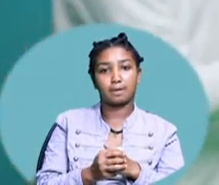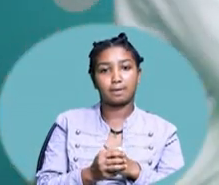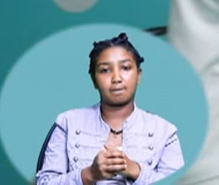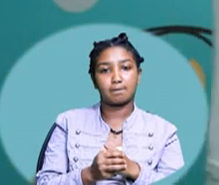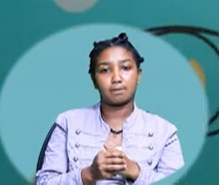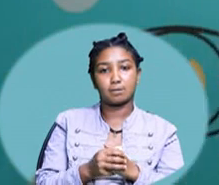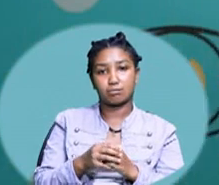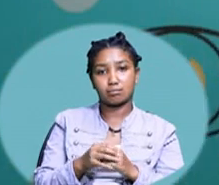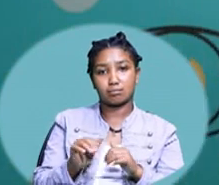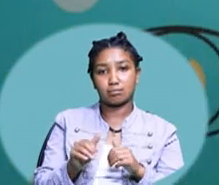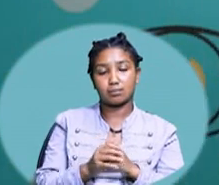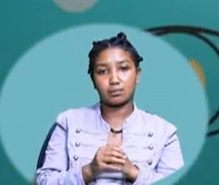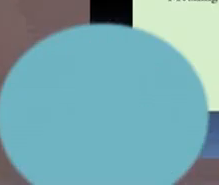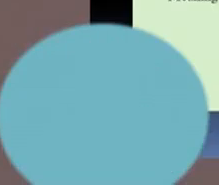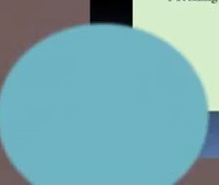be positive.